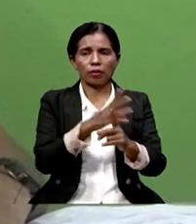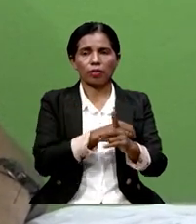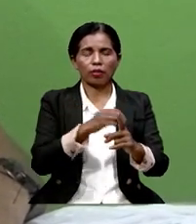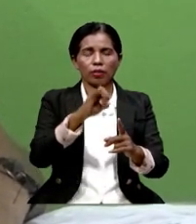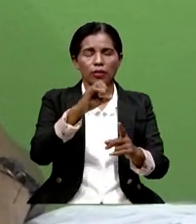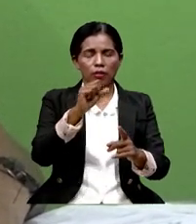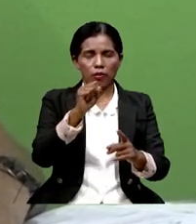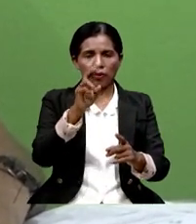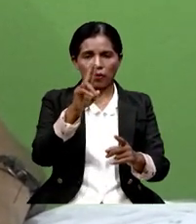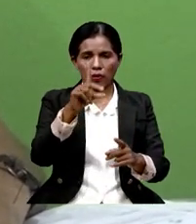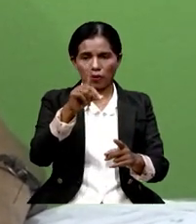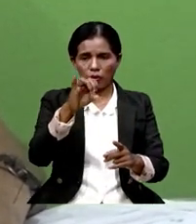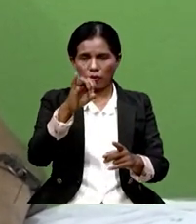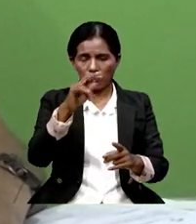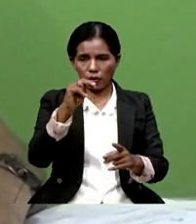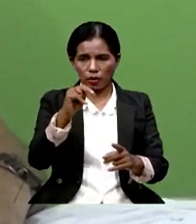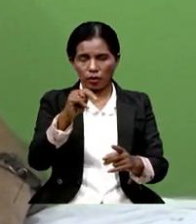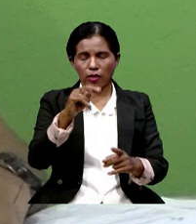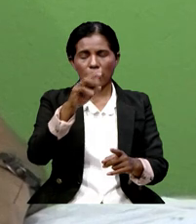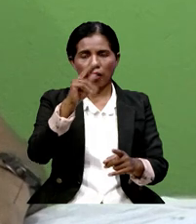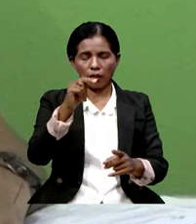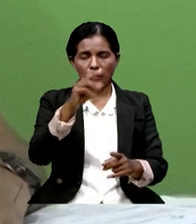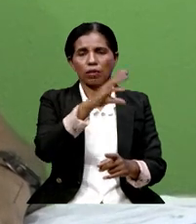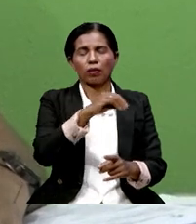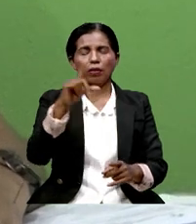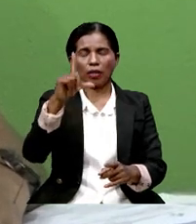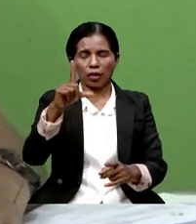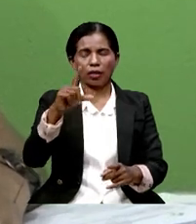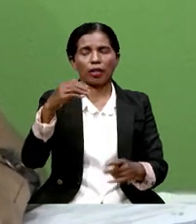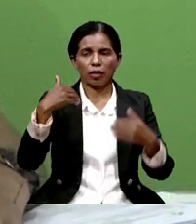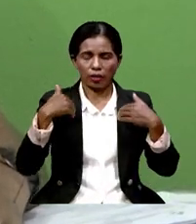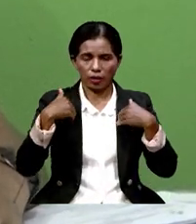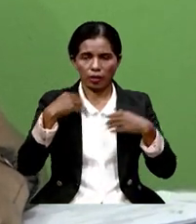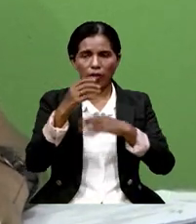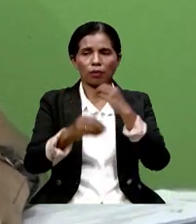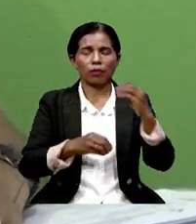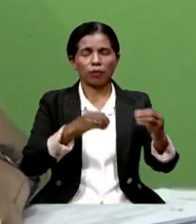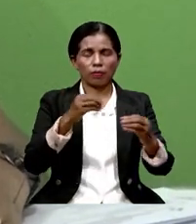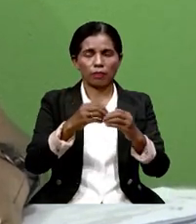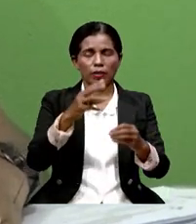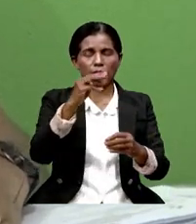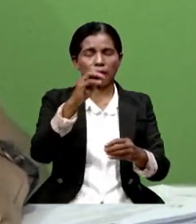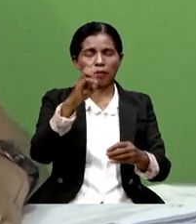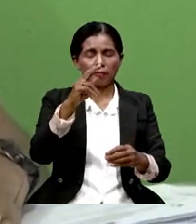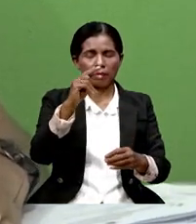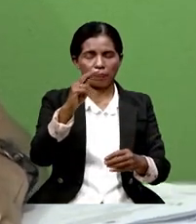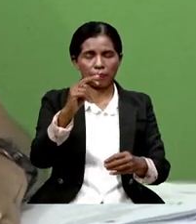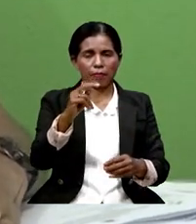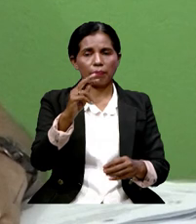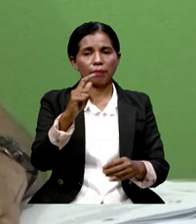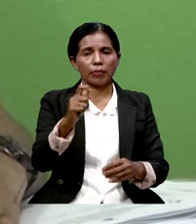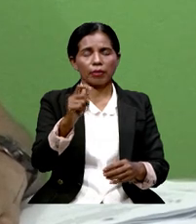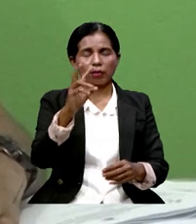insulin en ho erne ya. Oi da tableta colava metformin e so ran midar nian lai ema